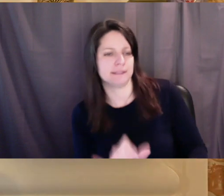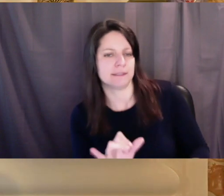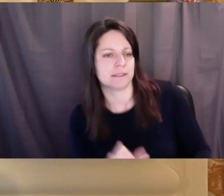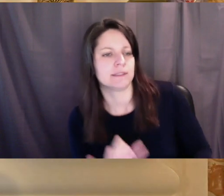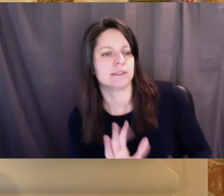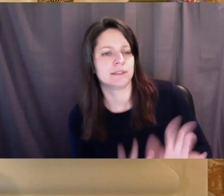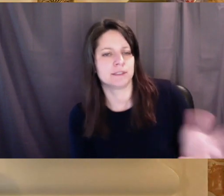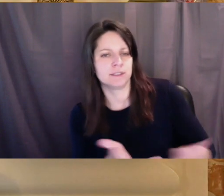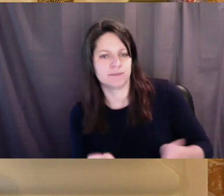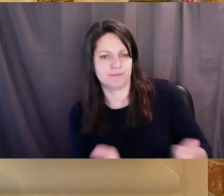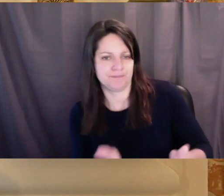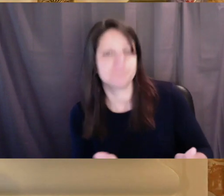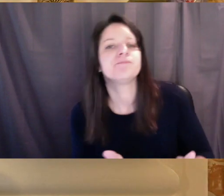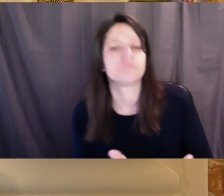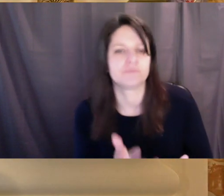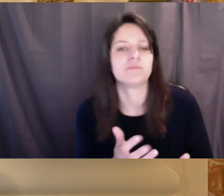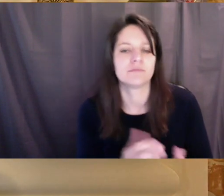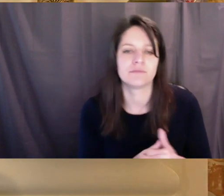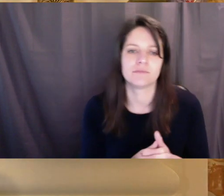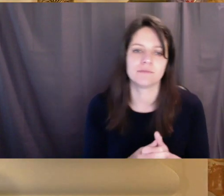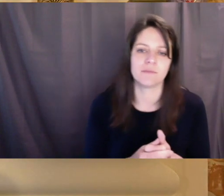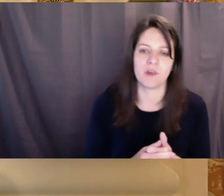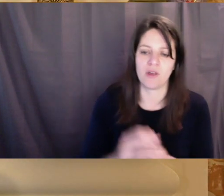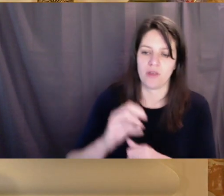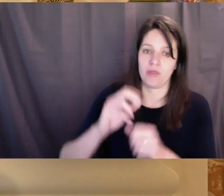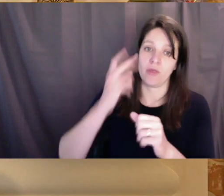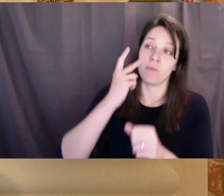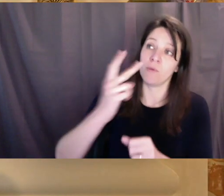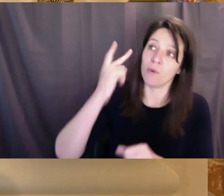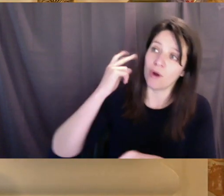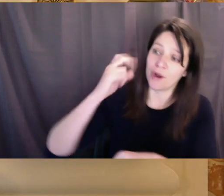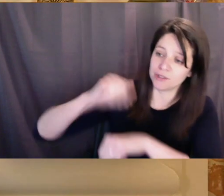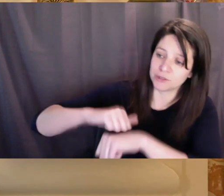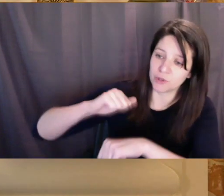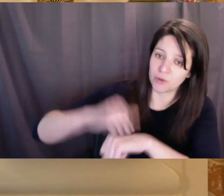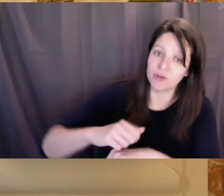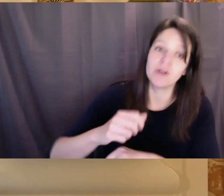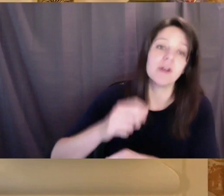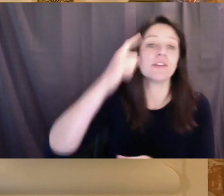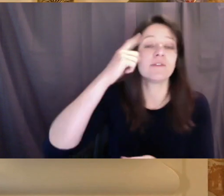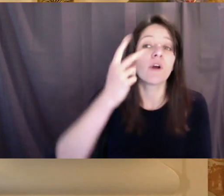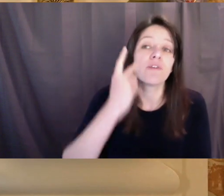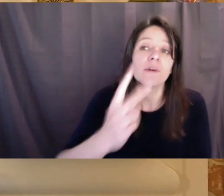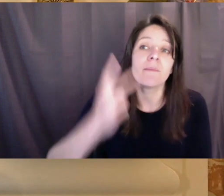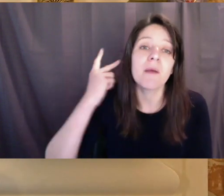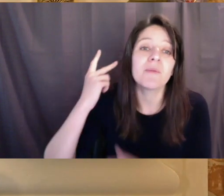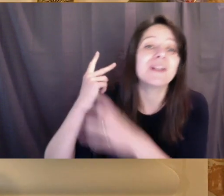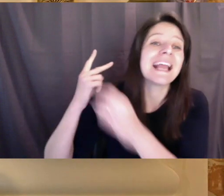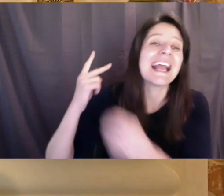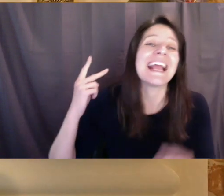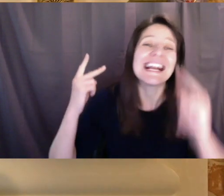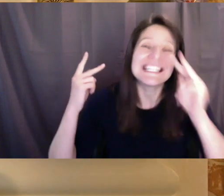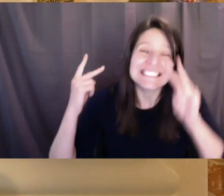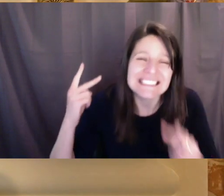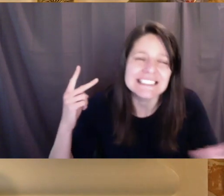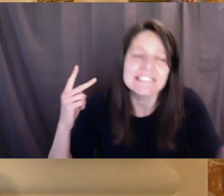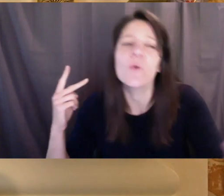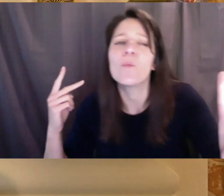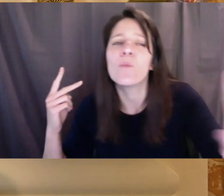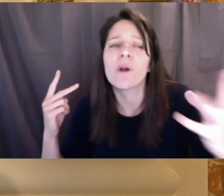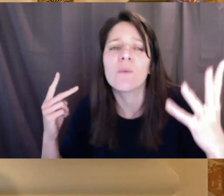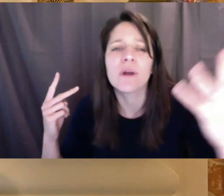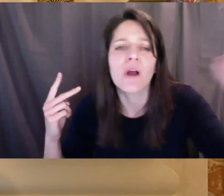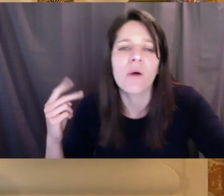uncomfortable. These memorial stones remind us of where we have been and where we want to go. We are in this moment